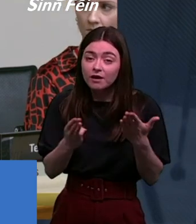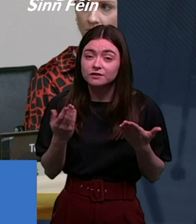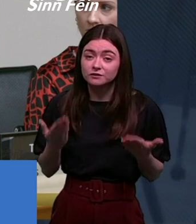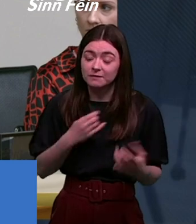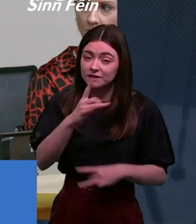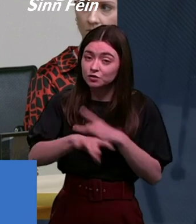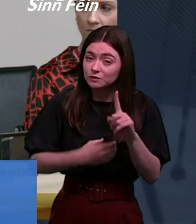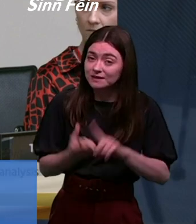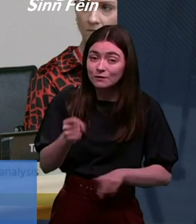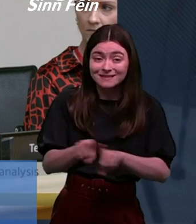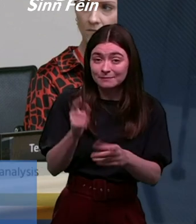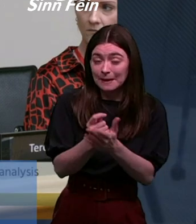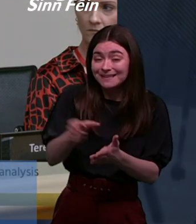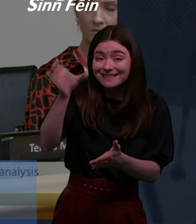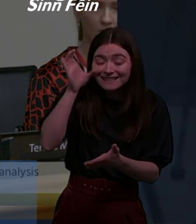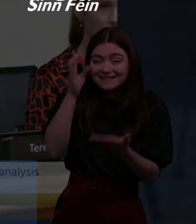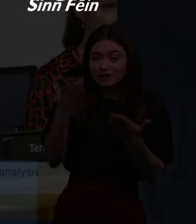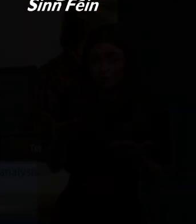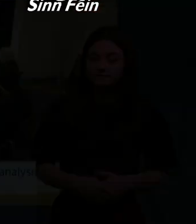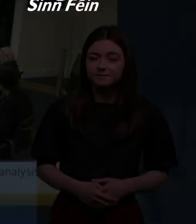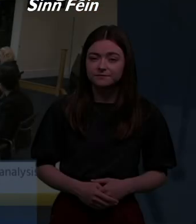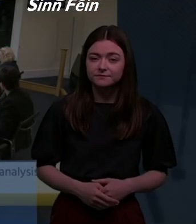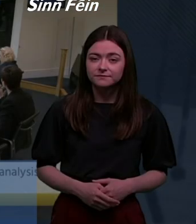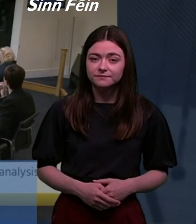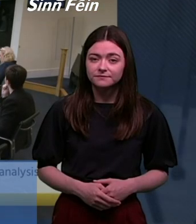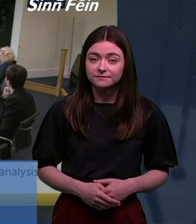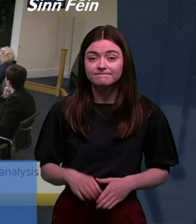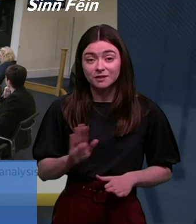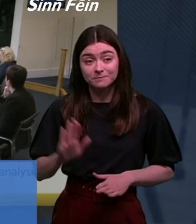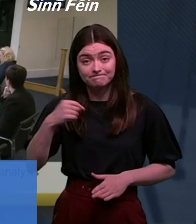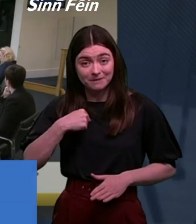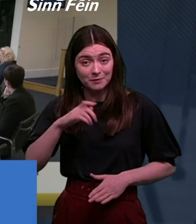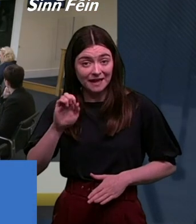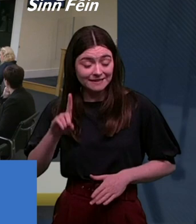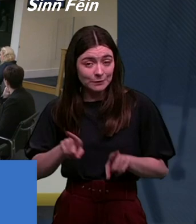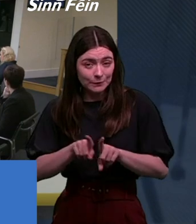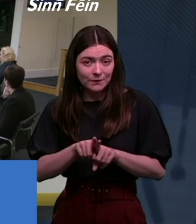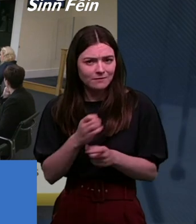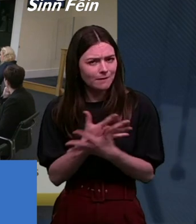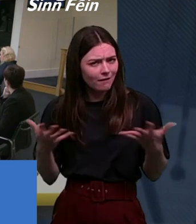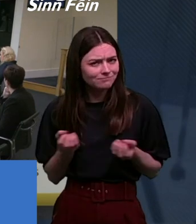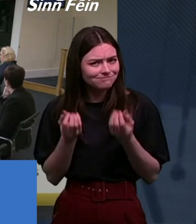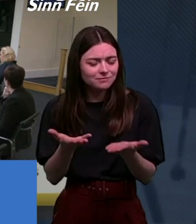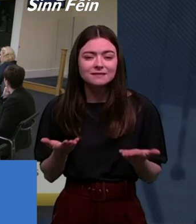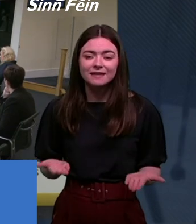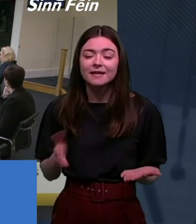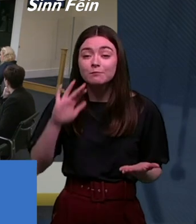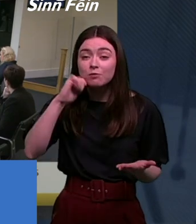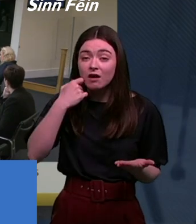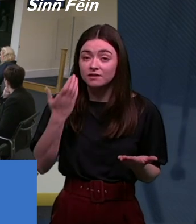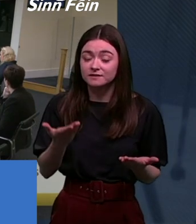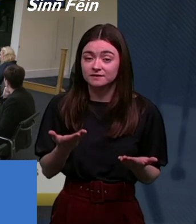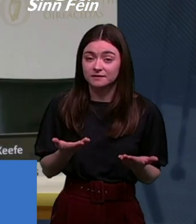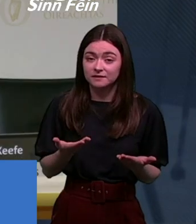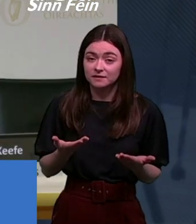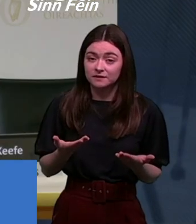with hearing voices from the autistic community. Also, being autistic, have a lot to say in it, because we exist in, I think, Brian